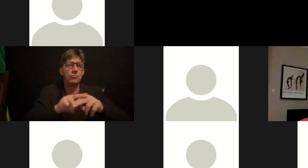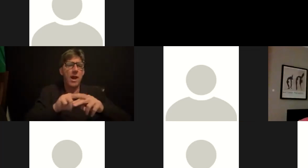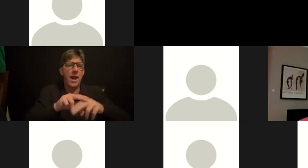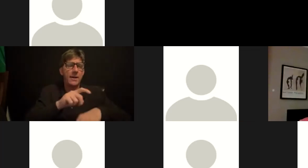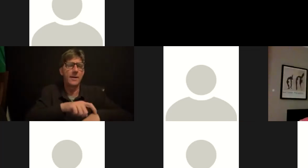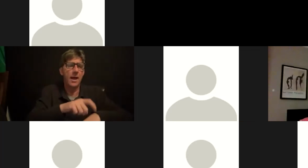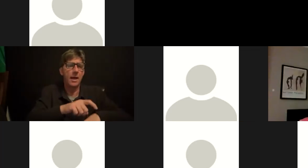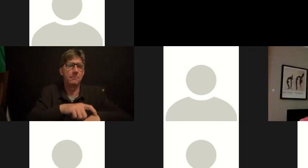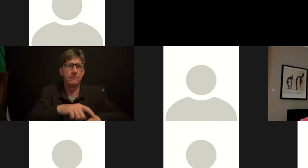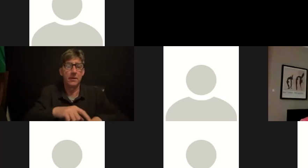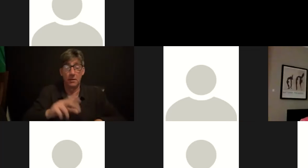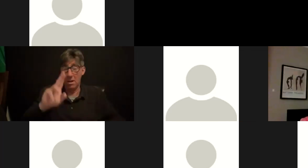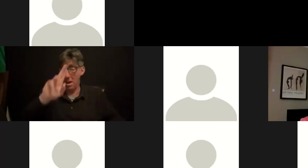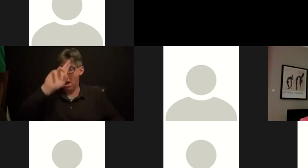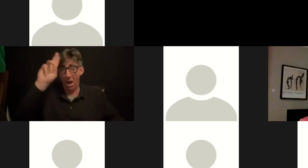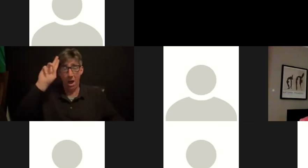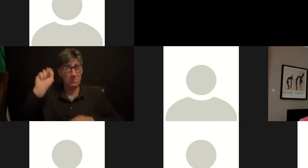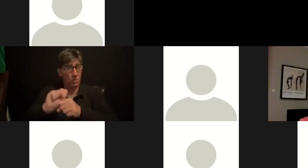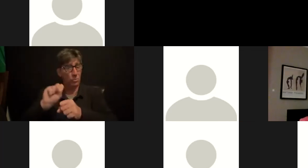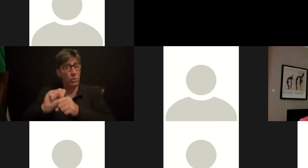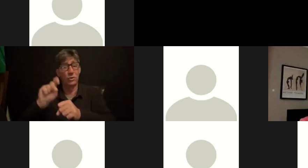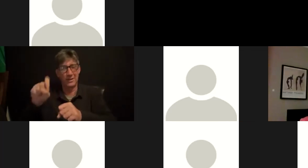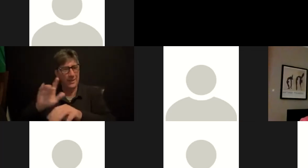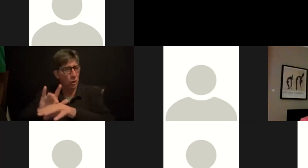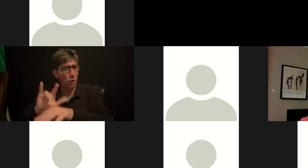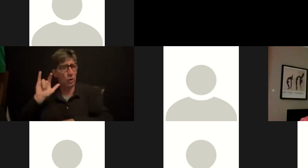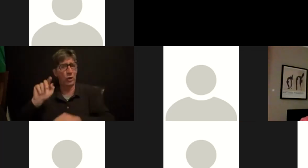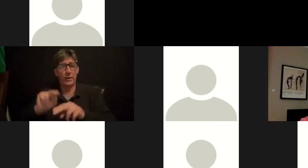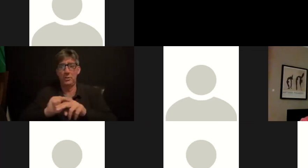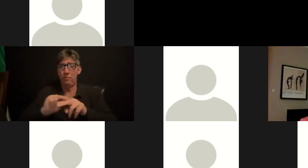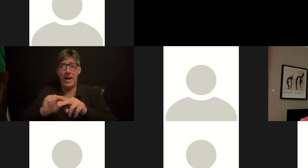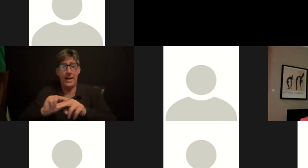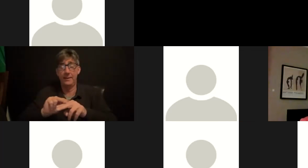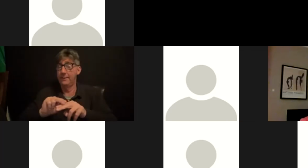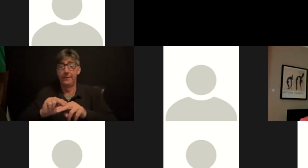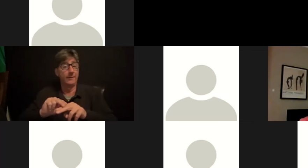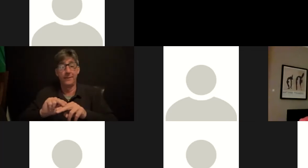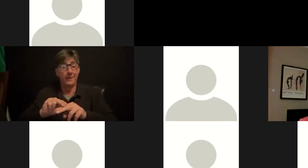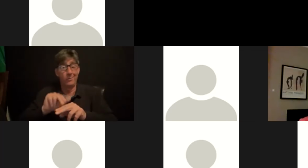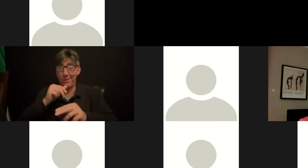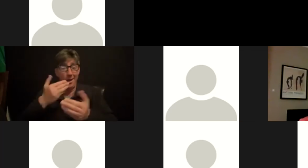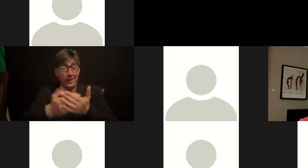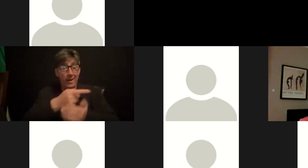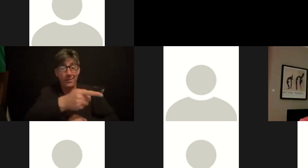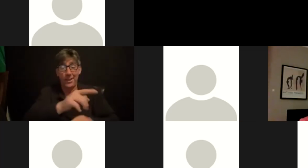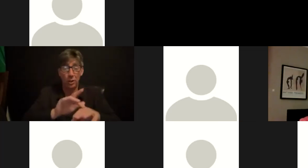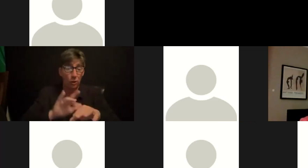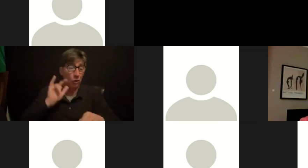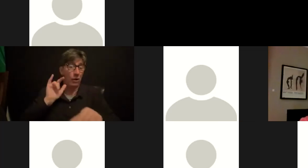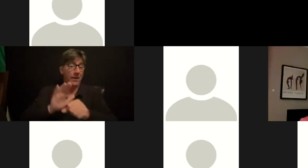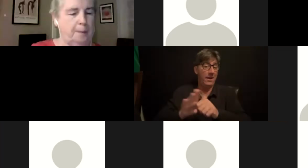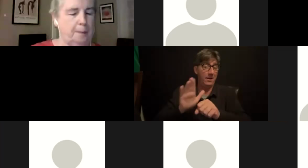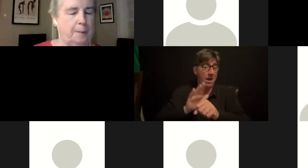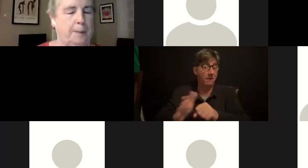Hospital workers need early trains. Currently, they do not get there early enough. And I believe we have an answer to